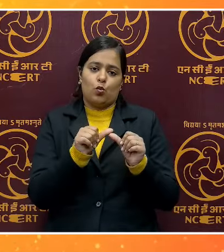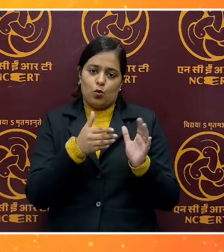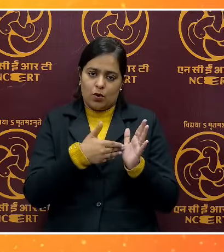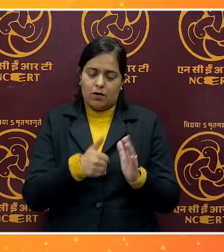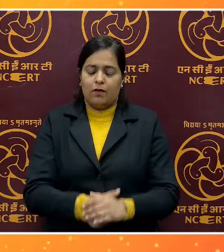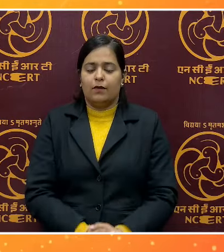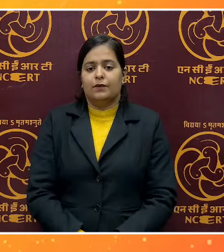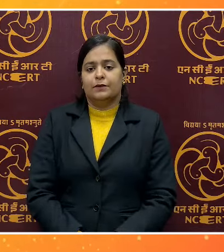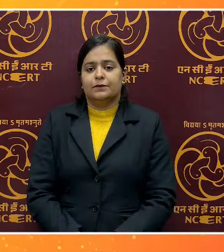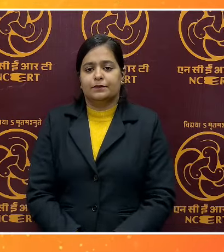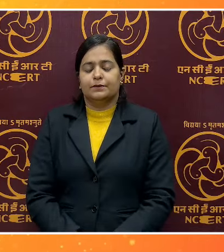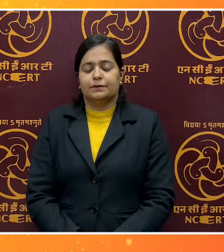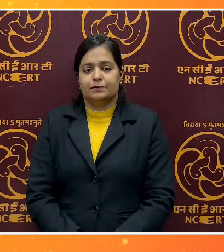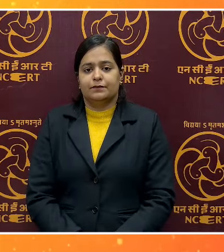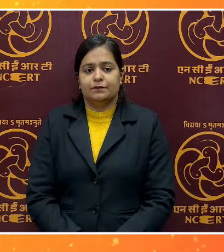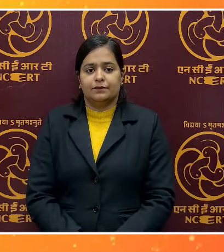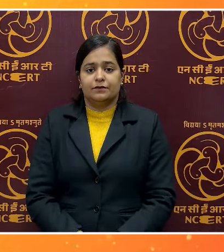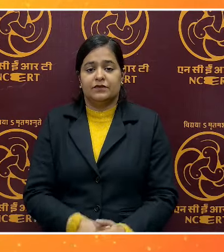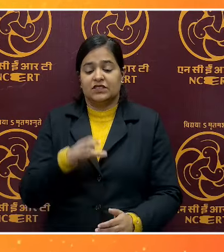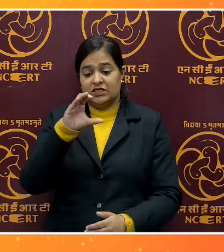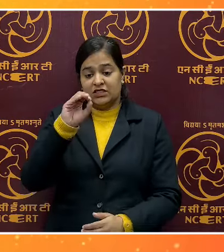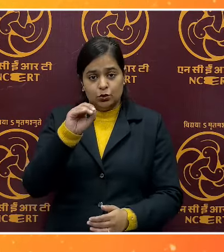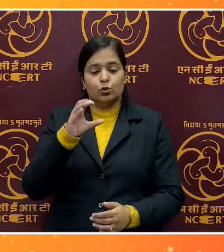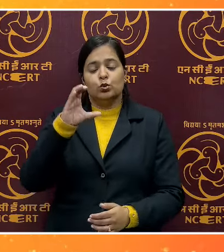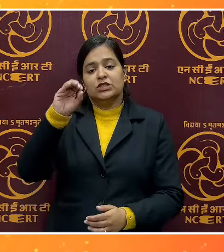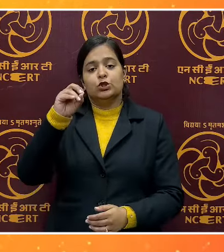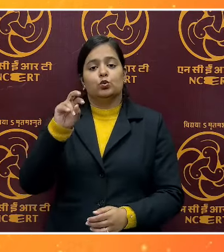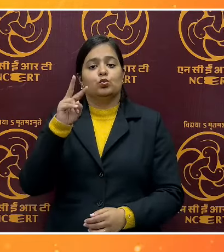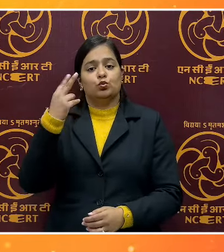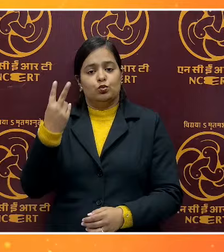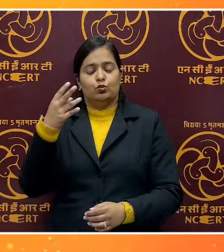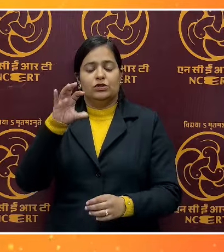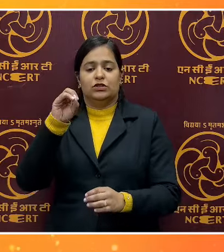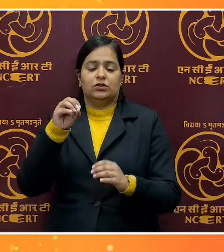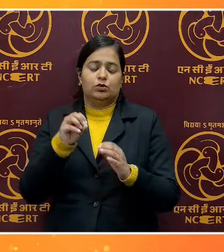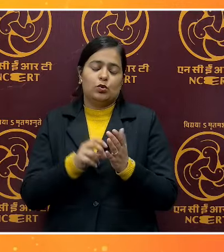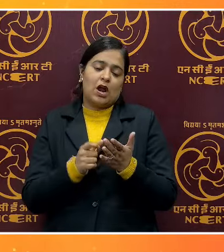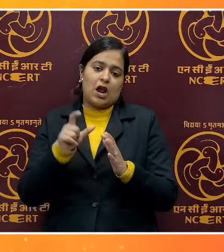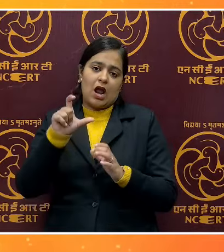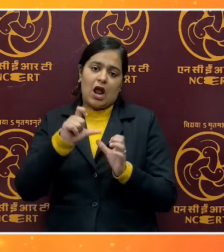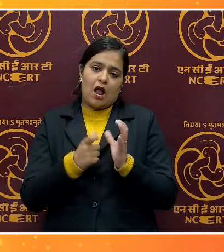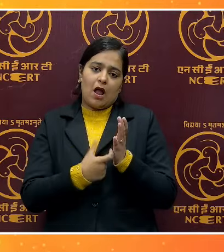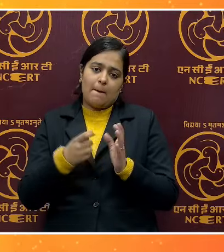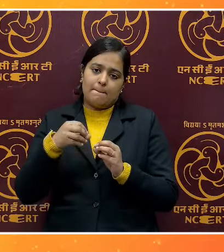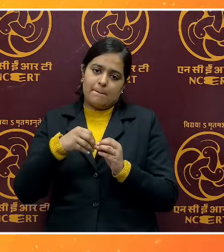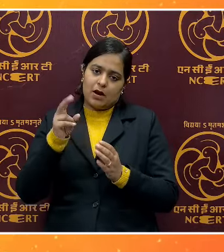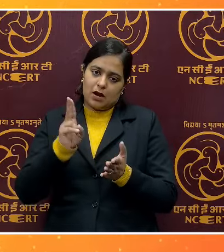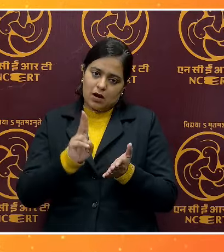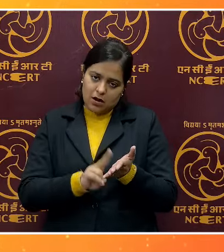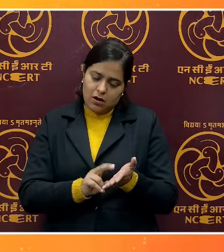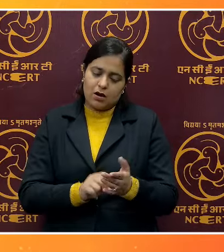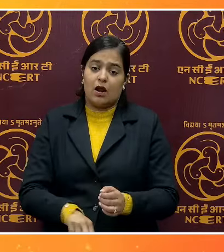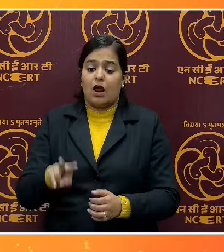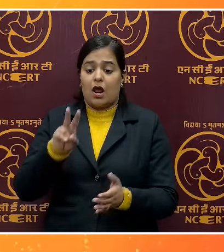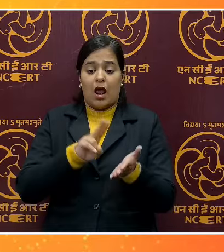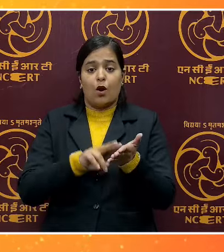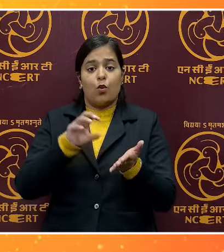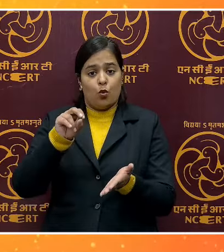amine. In case of CO, that is carbonyl. And in case of NO, that is nitrosyl for